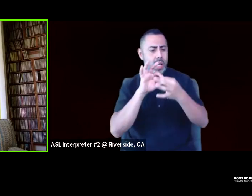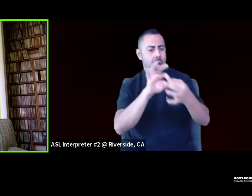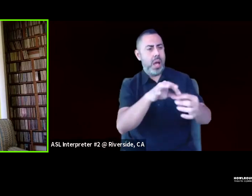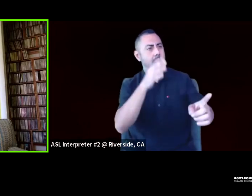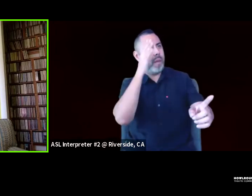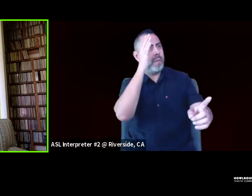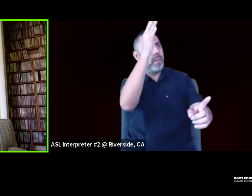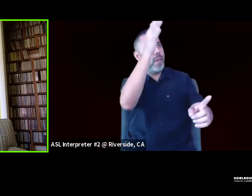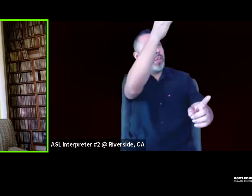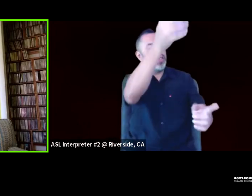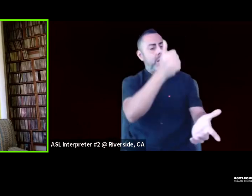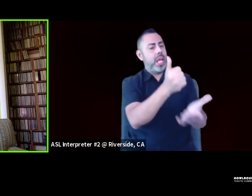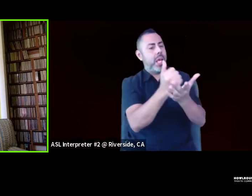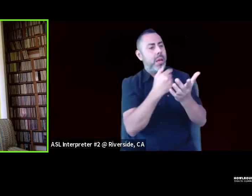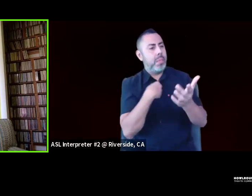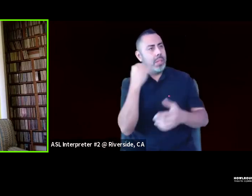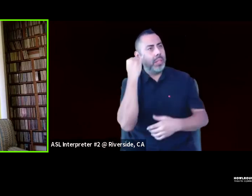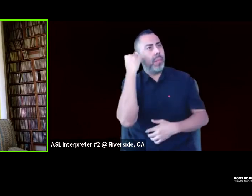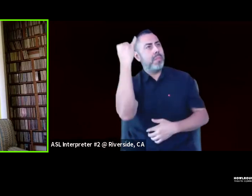existing system.